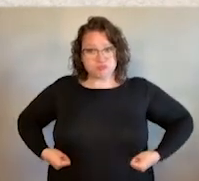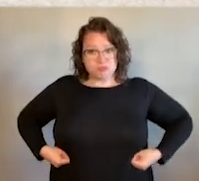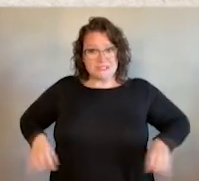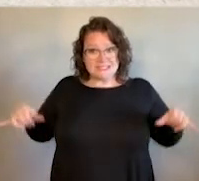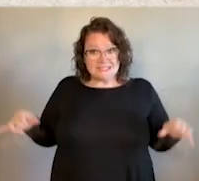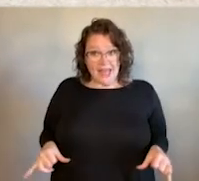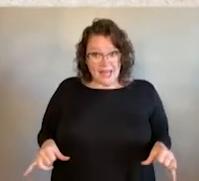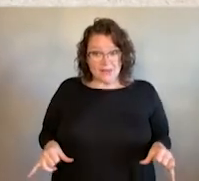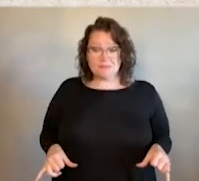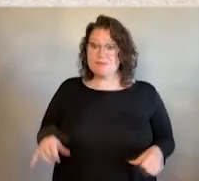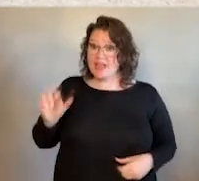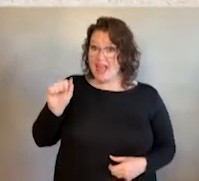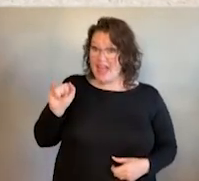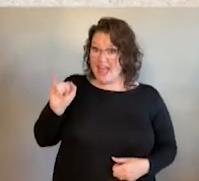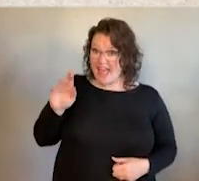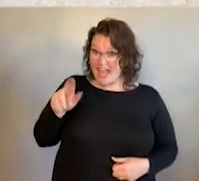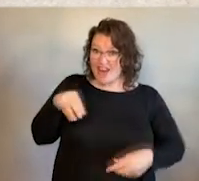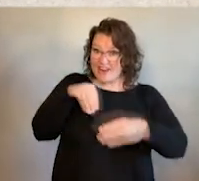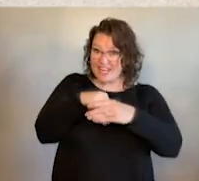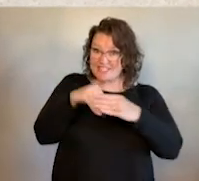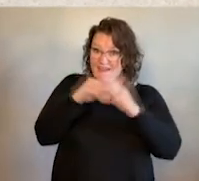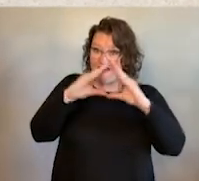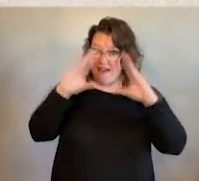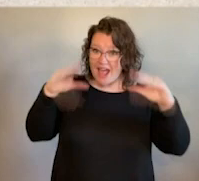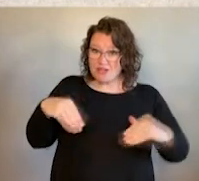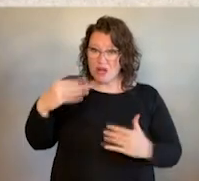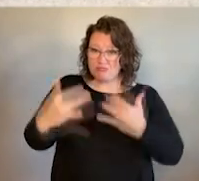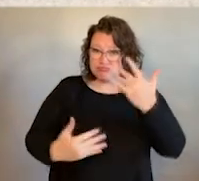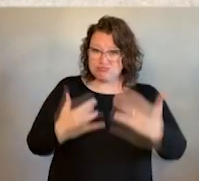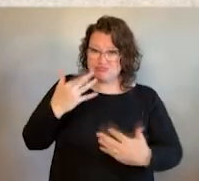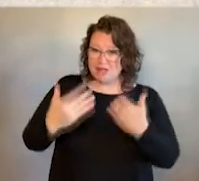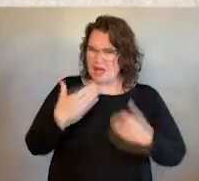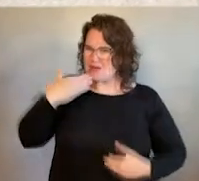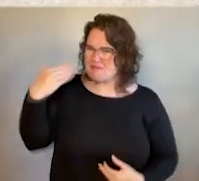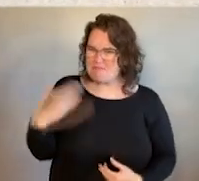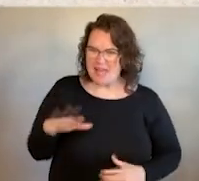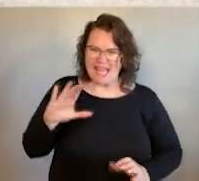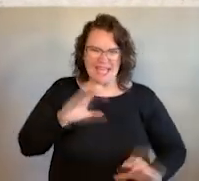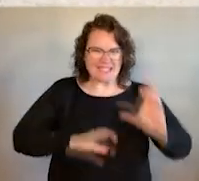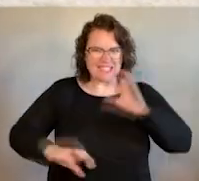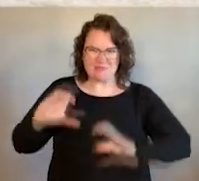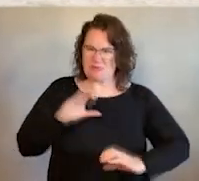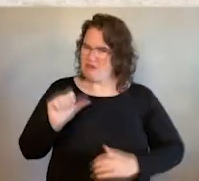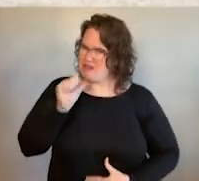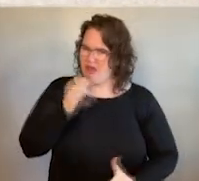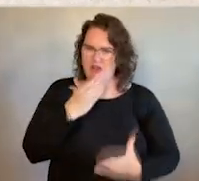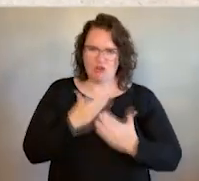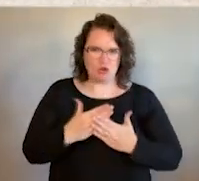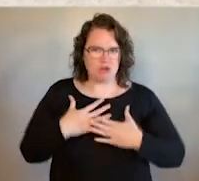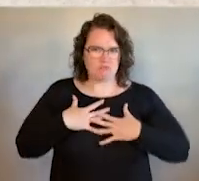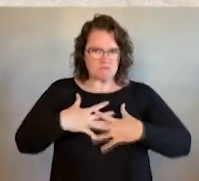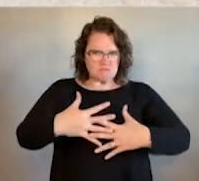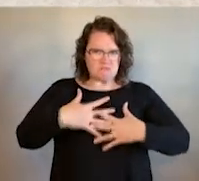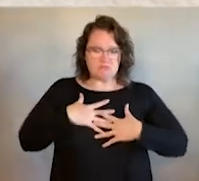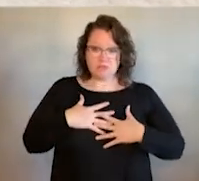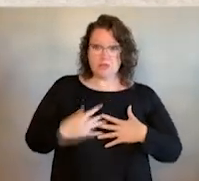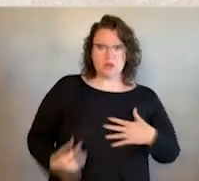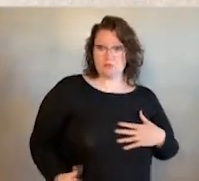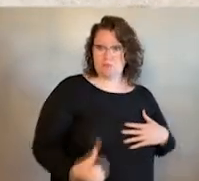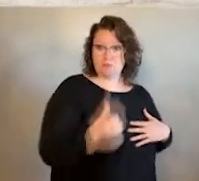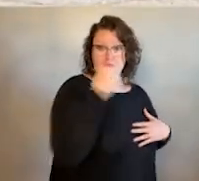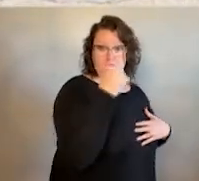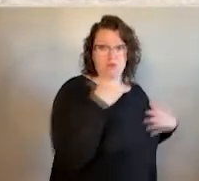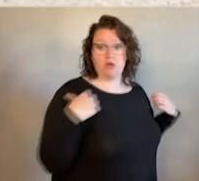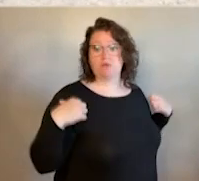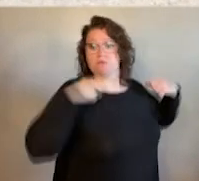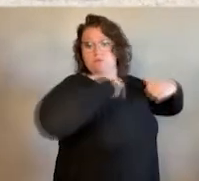of a burning house is filled with all types of bad chemicals that's not good for you. And so this actually is filled with air, and this is